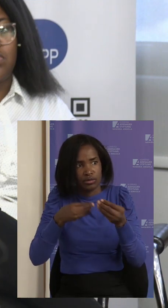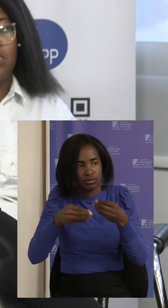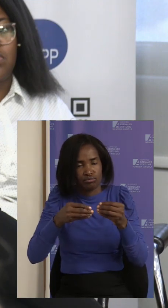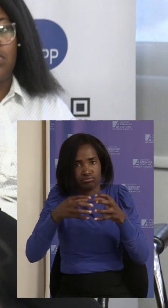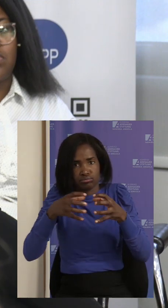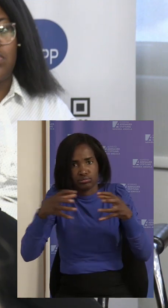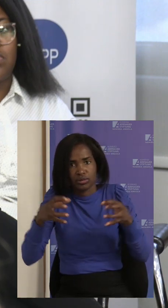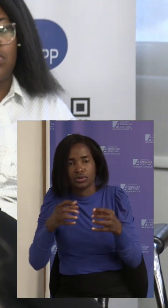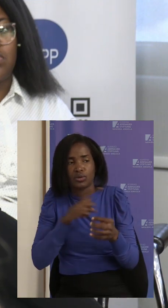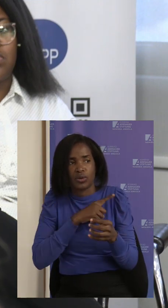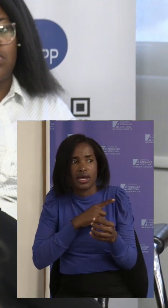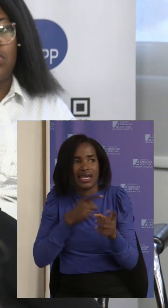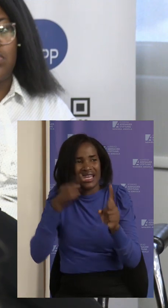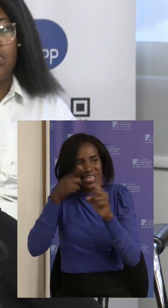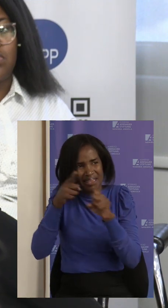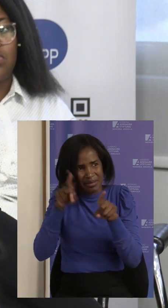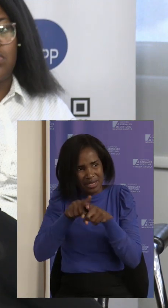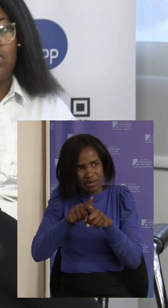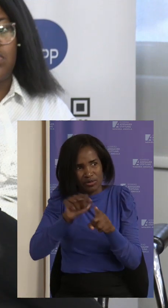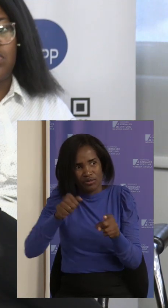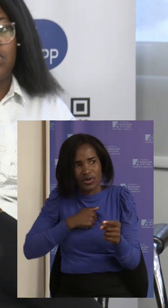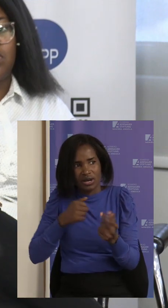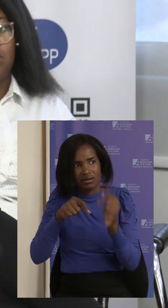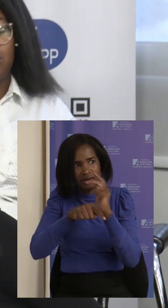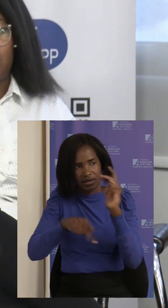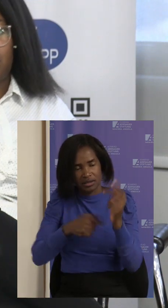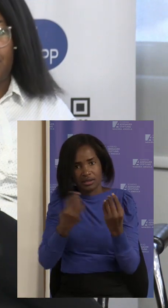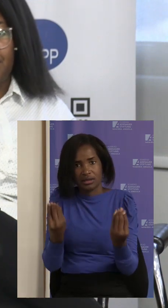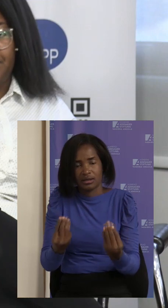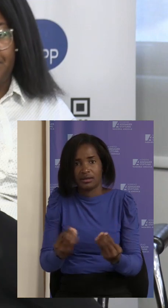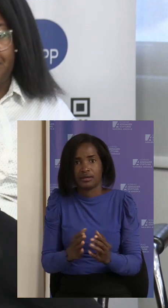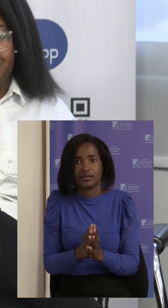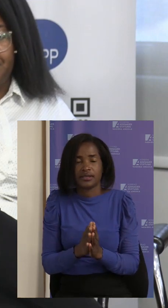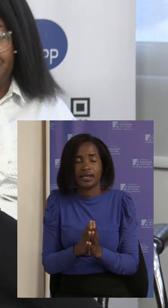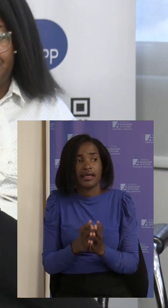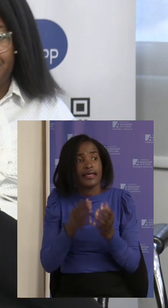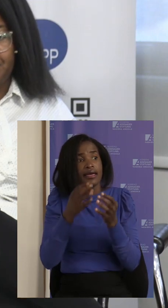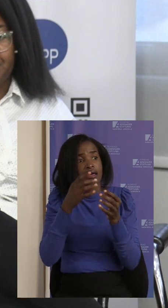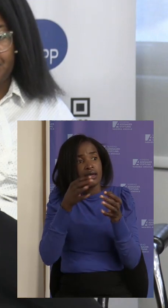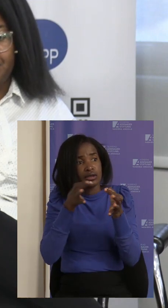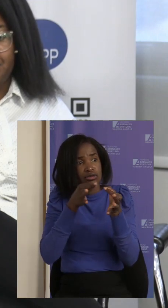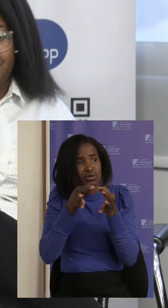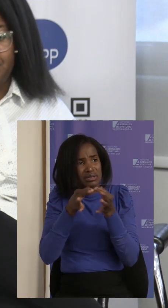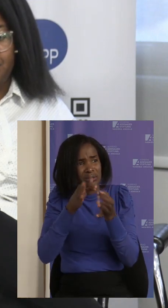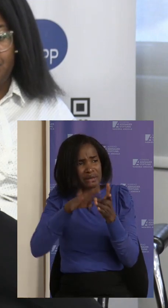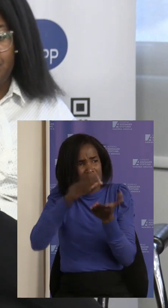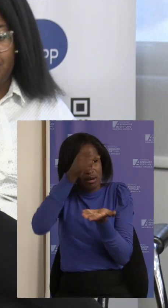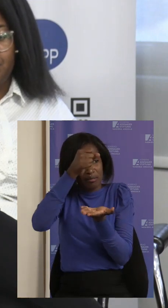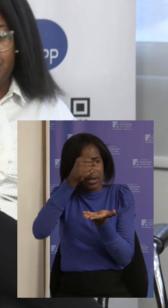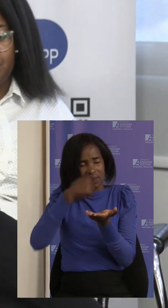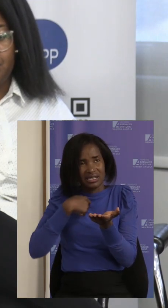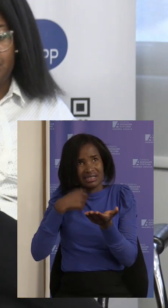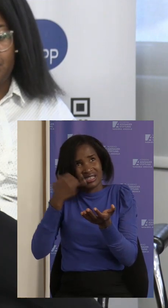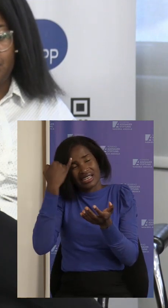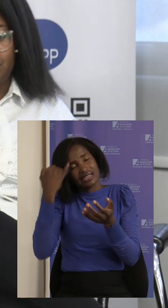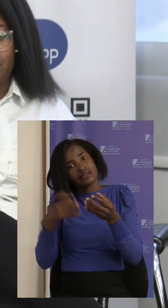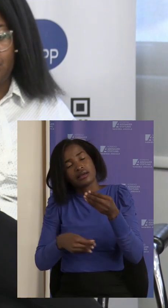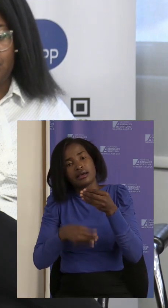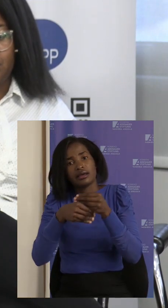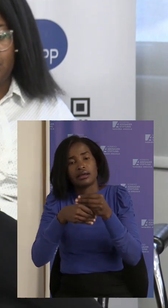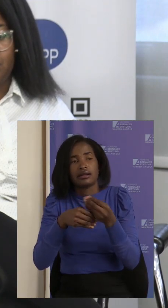our learners. So what I just, in addition to what was highlighted on the budget, what I wanted to add